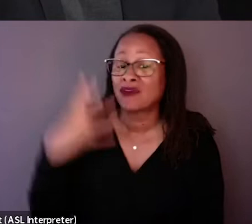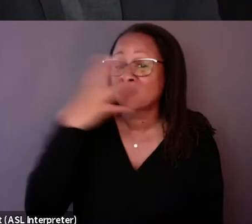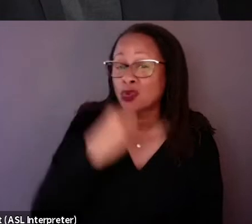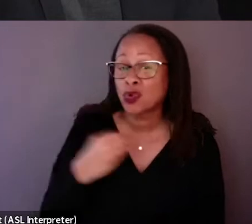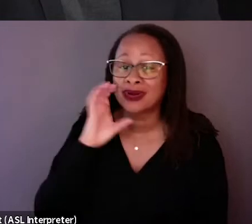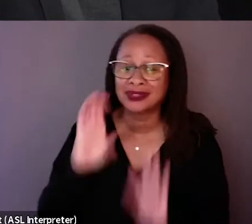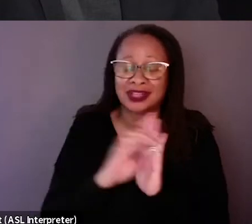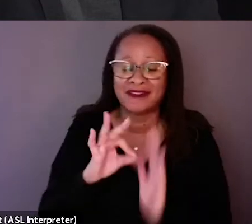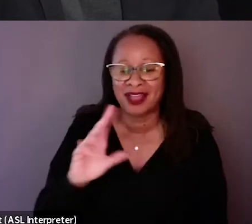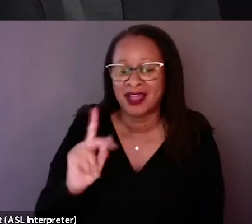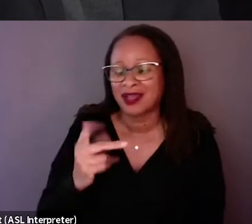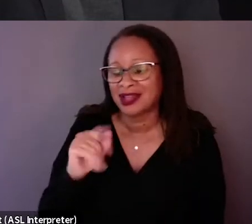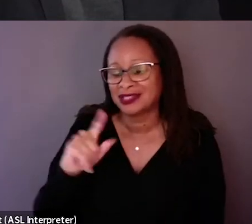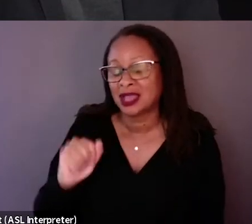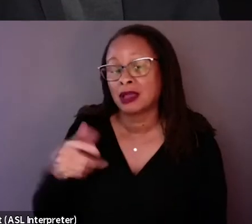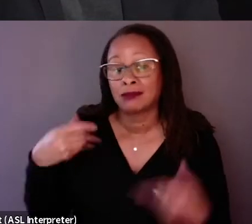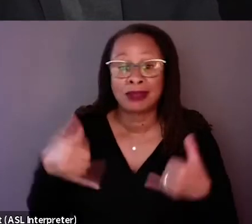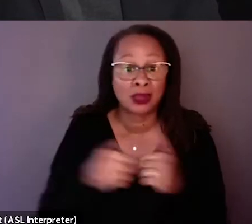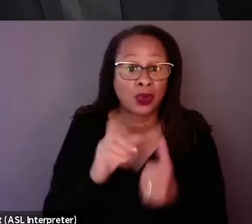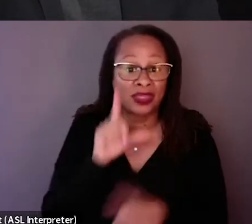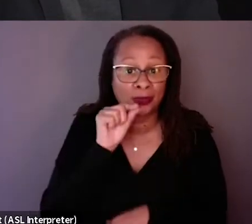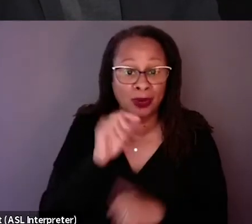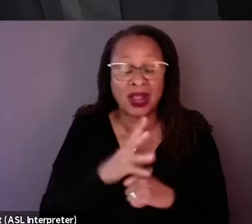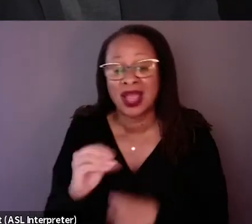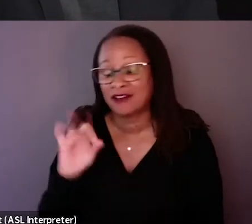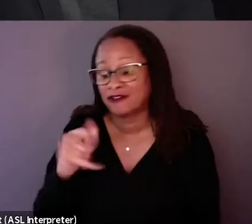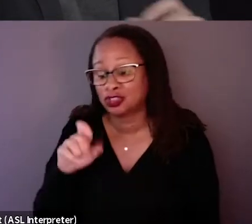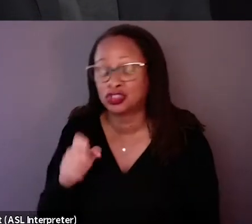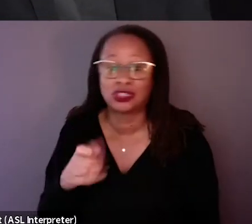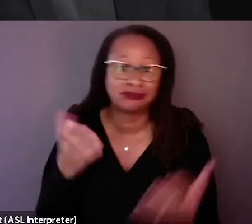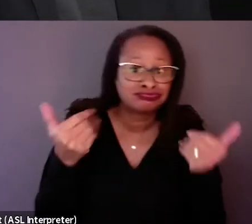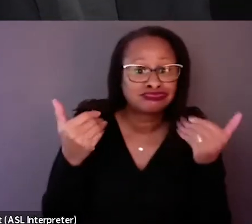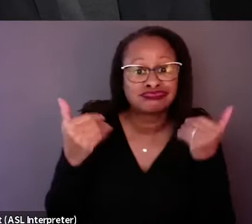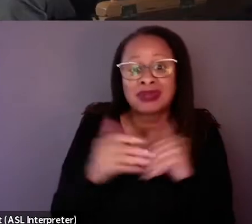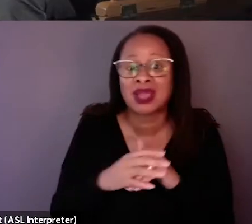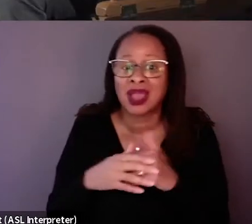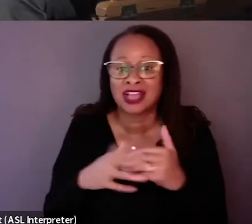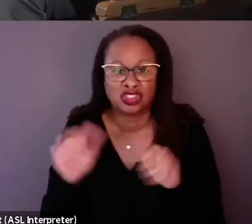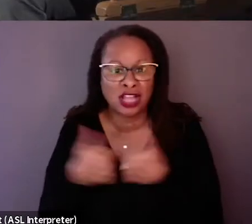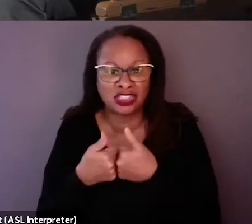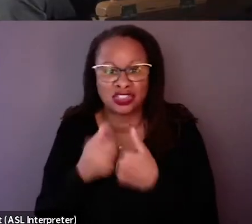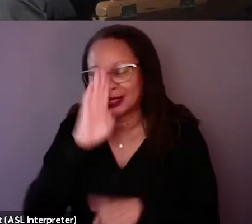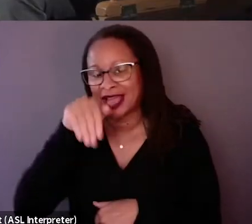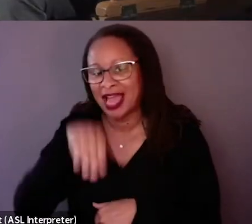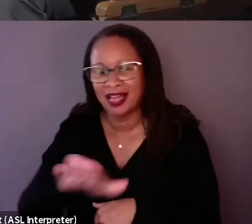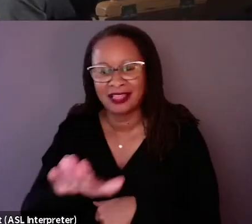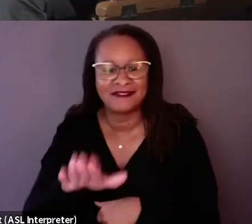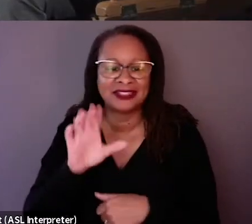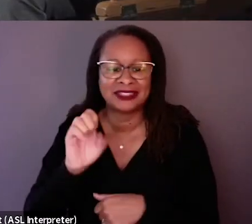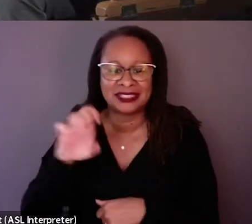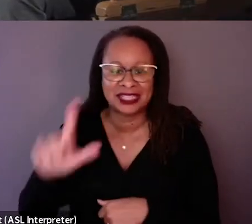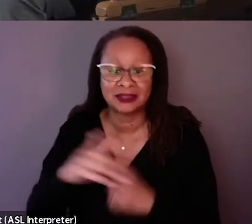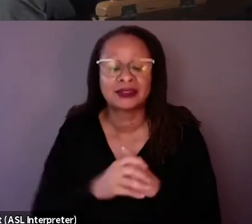of Katia playing with the birds, and then there is footage of Maurice beckoning and challenging these elephant seals, and each of them instantly made us think, like,